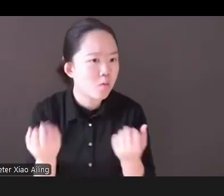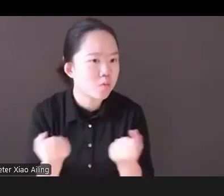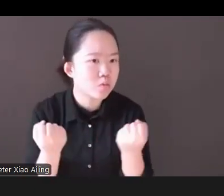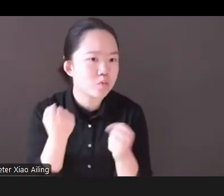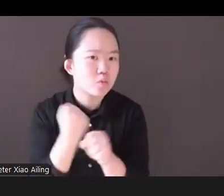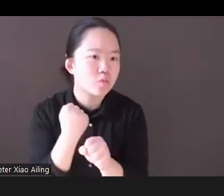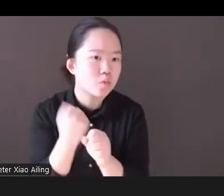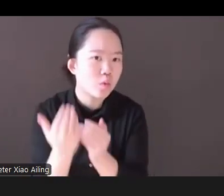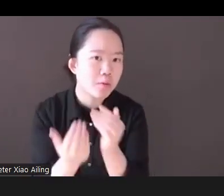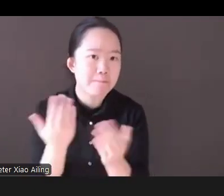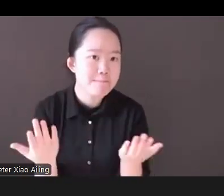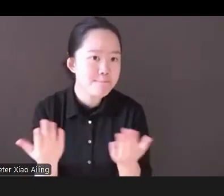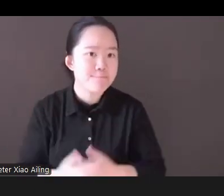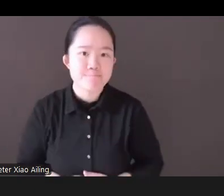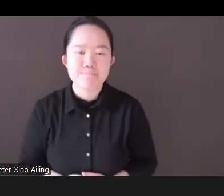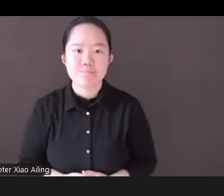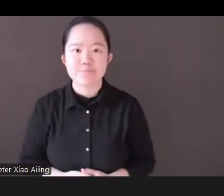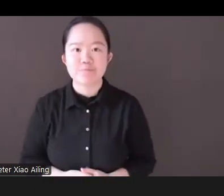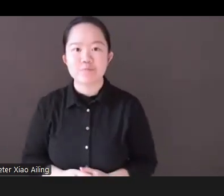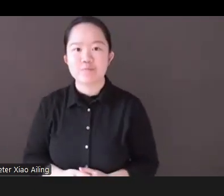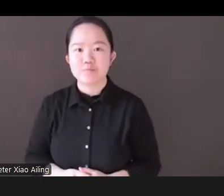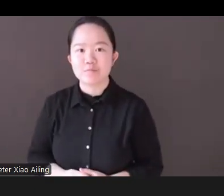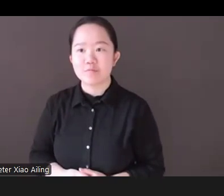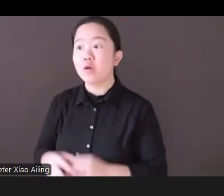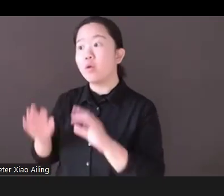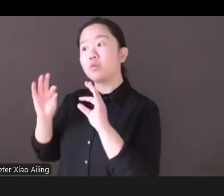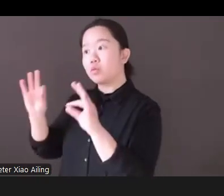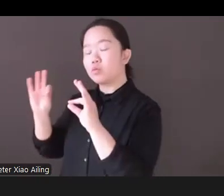we are the main market surveillance authority in Lithuania.